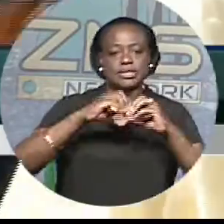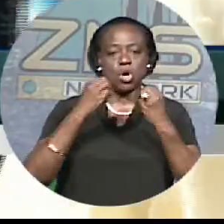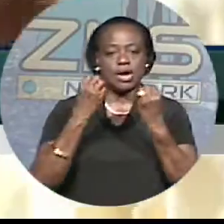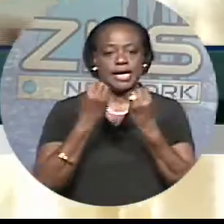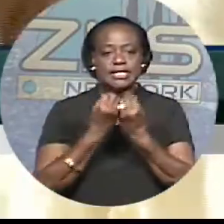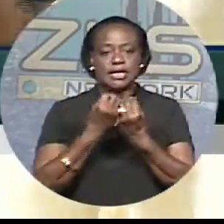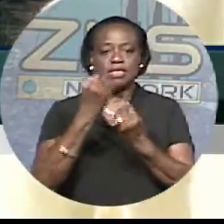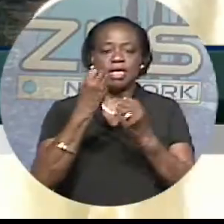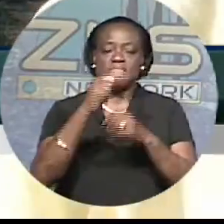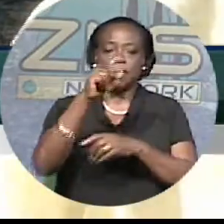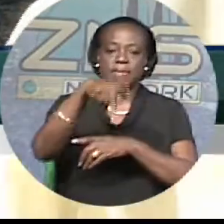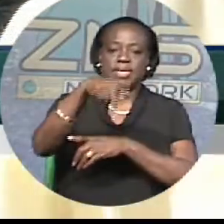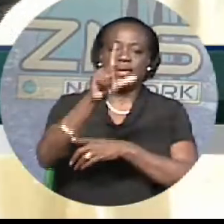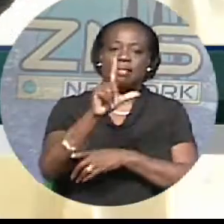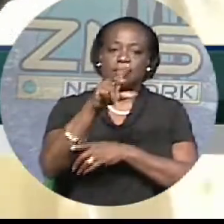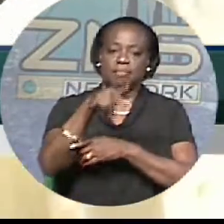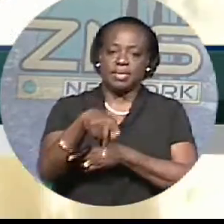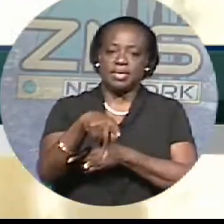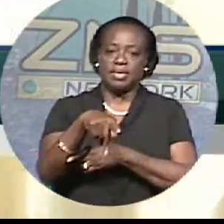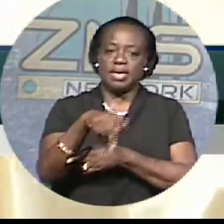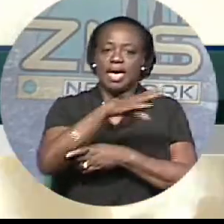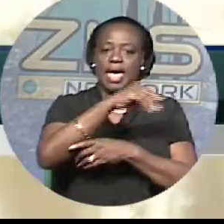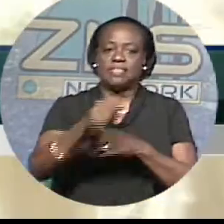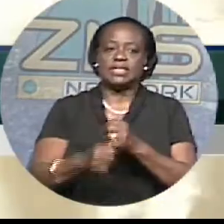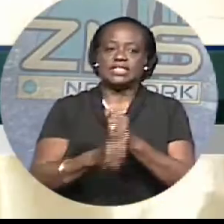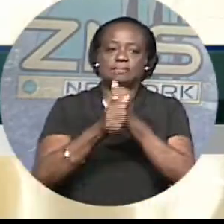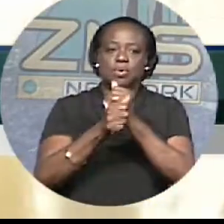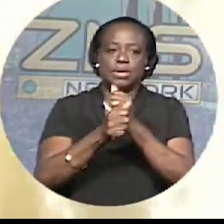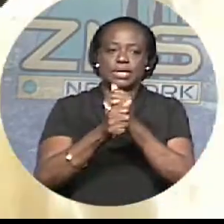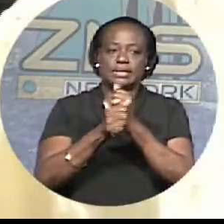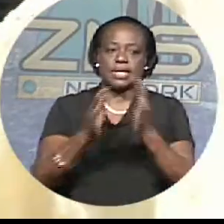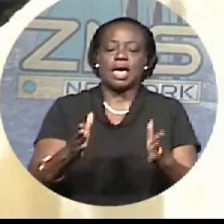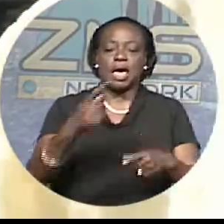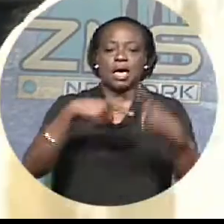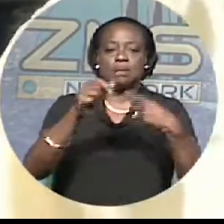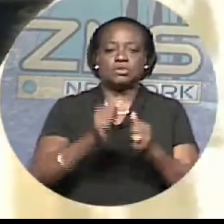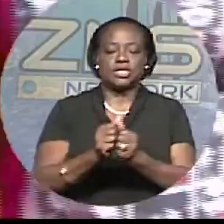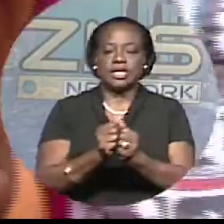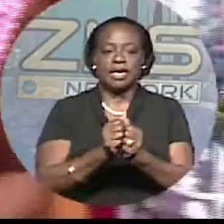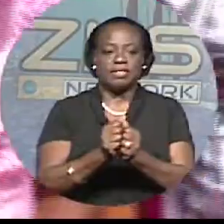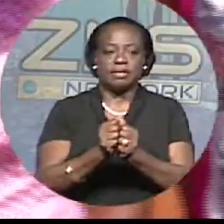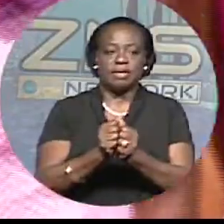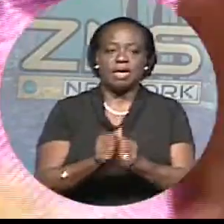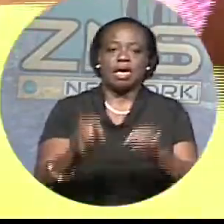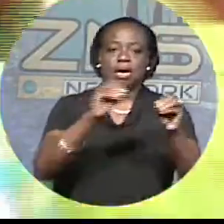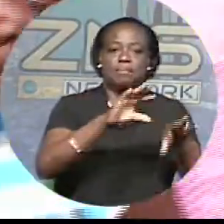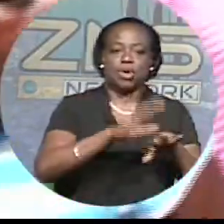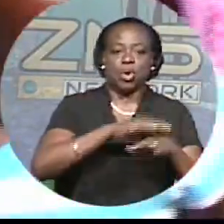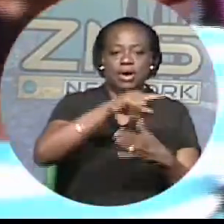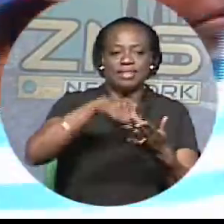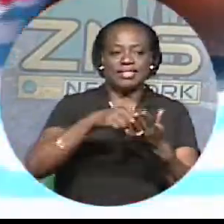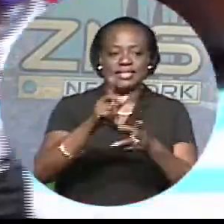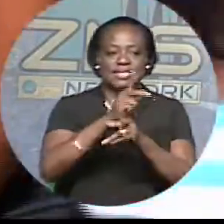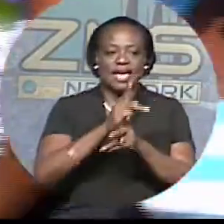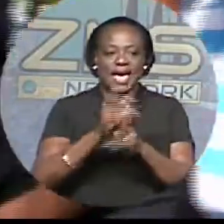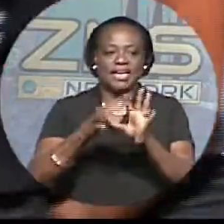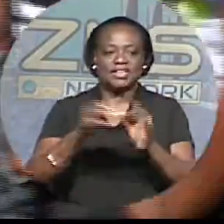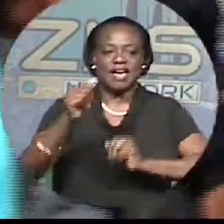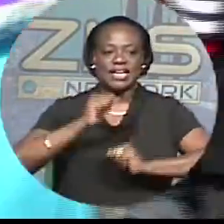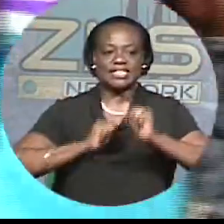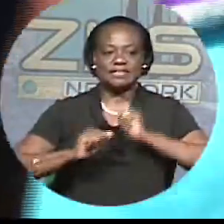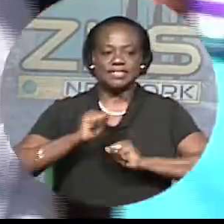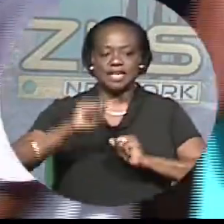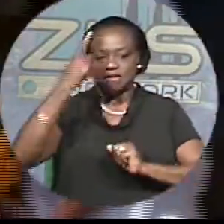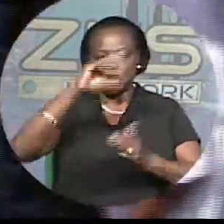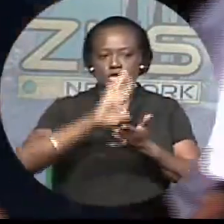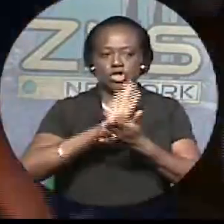the Progressive Liberal Party and the supporters come together and put on this kind of activity